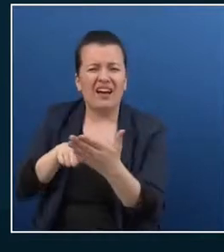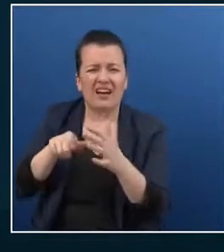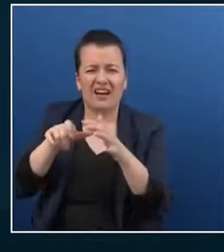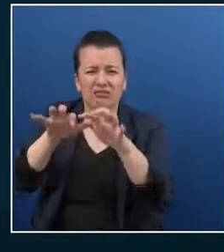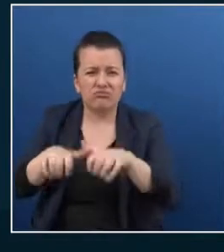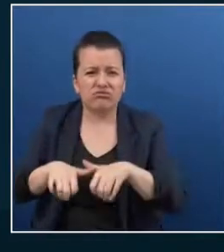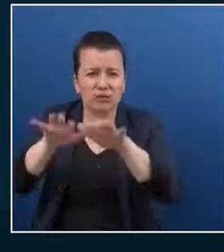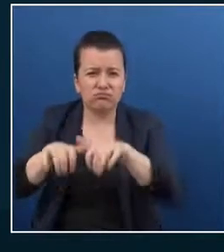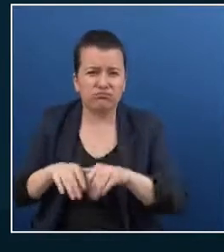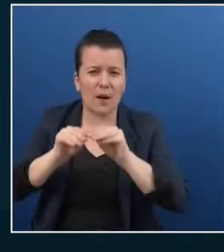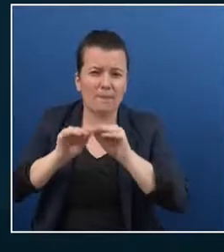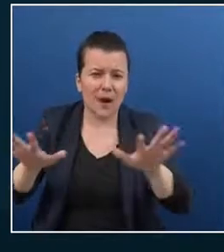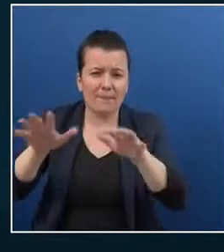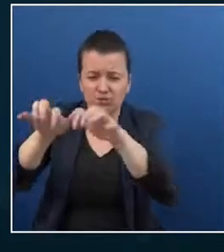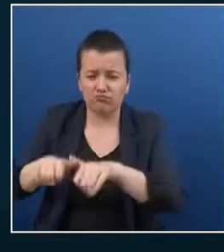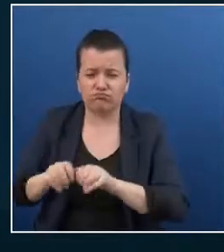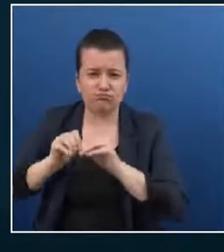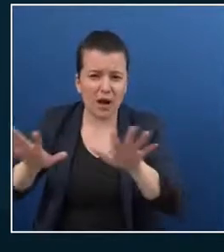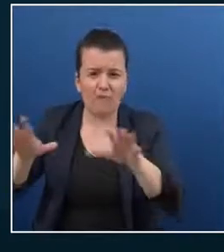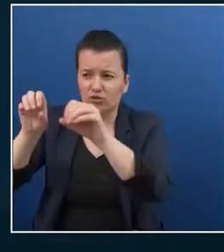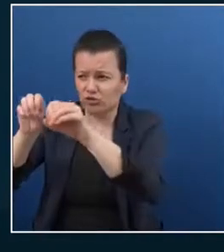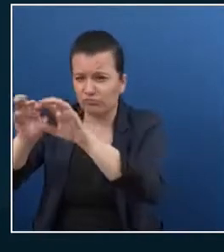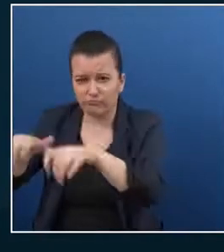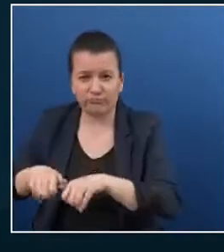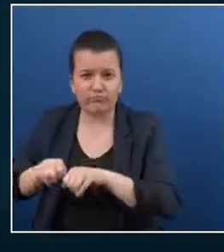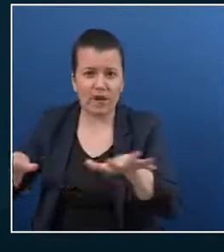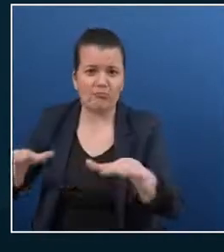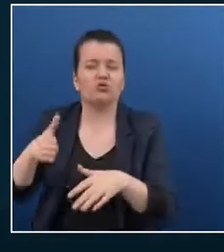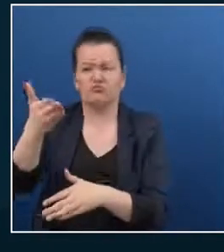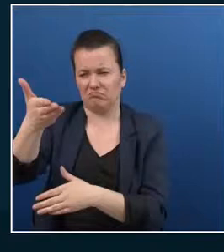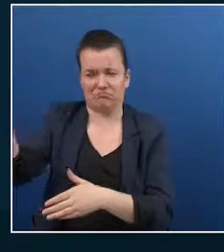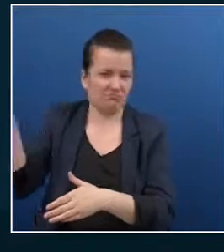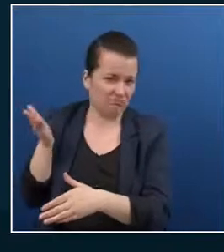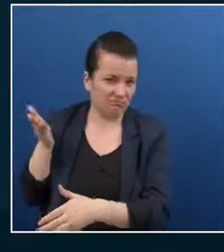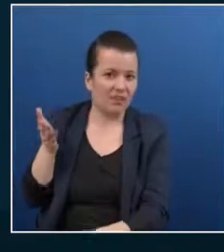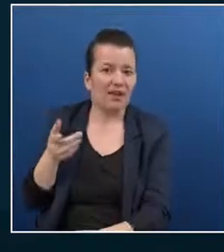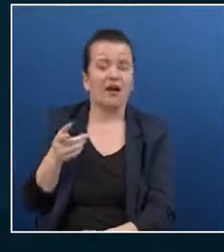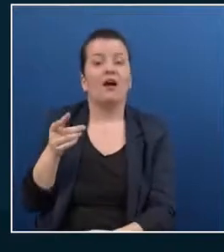area. If you do get into this area, it is important to protect,